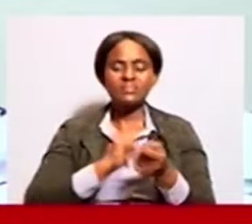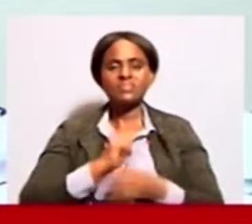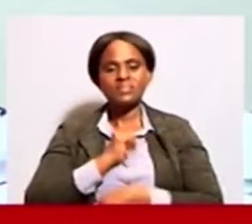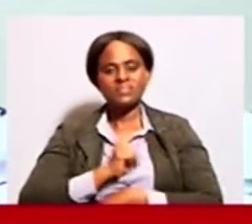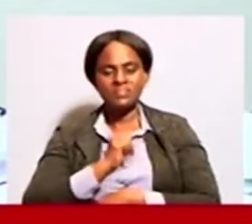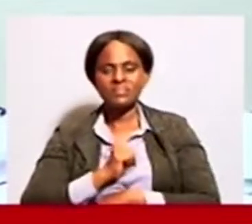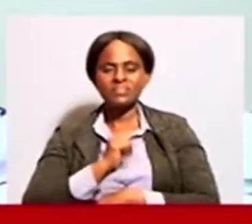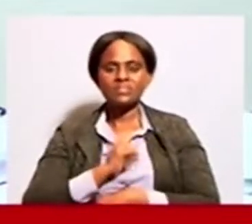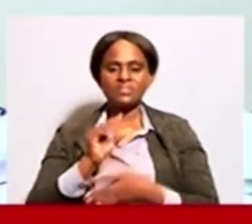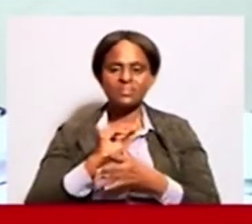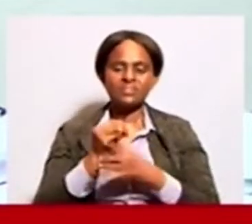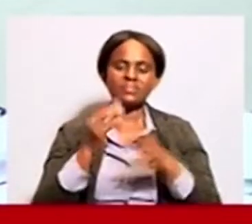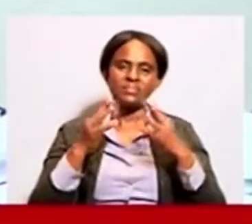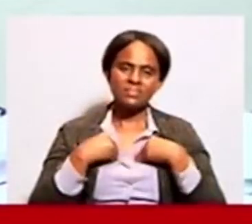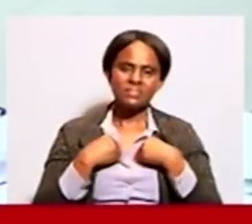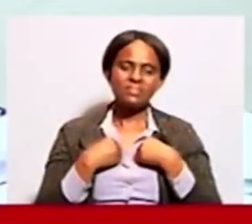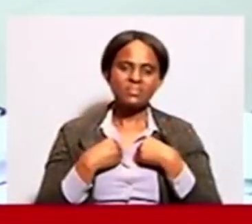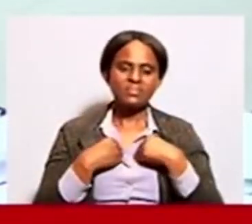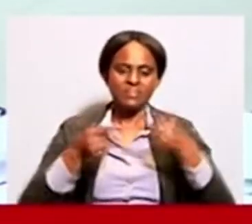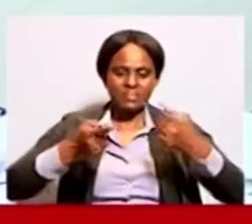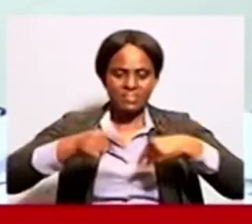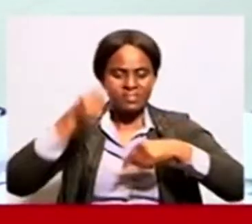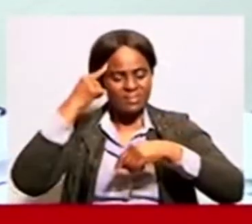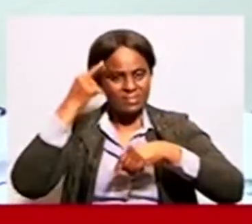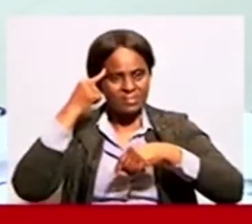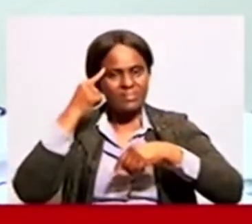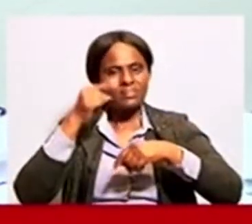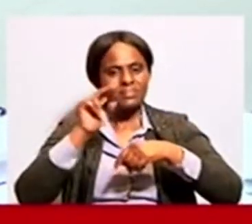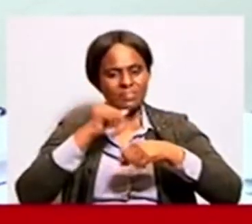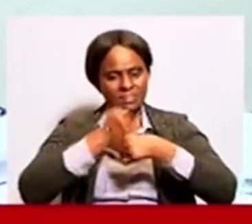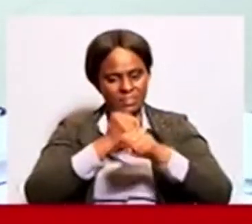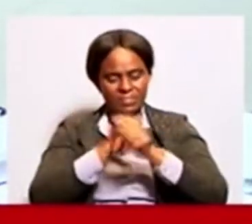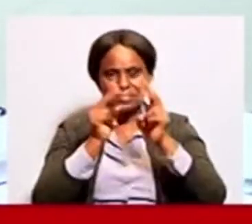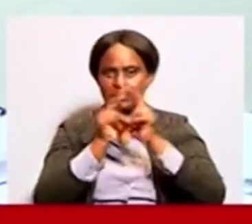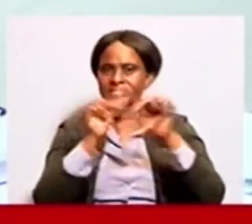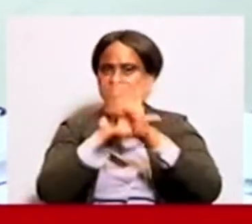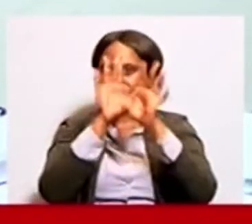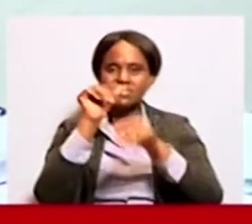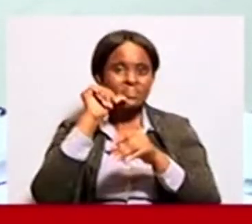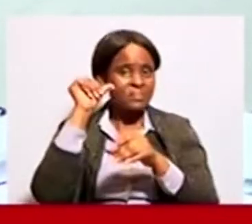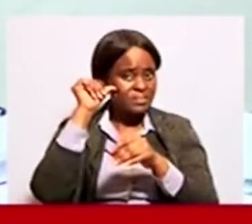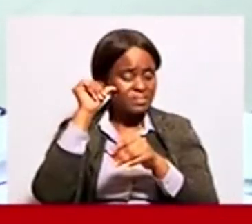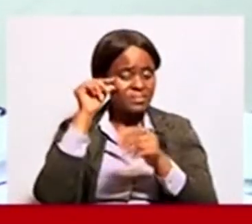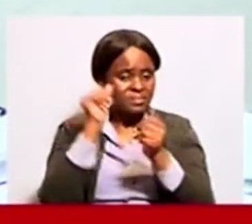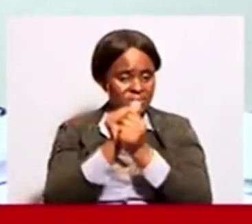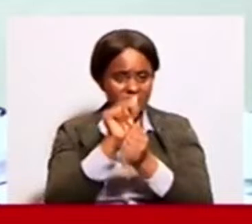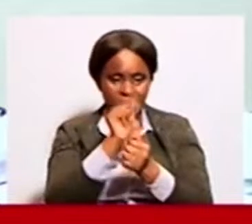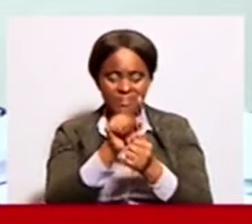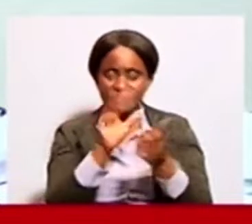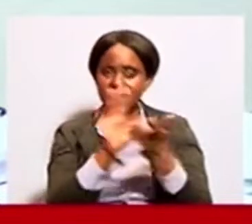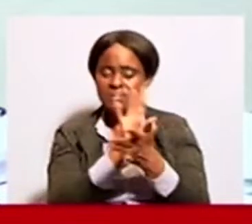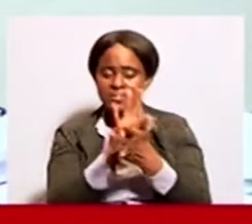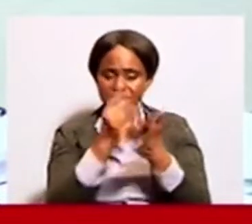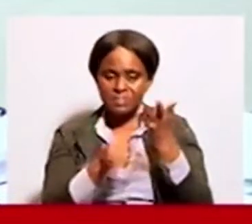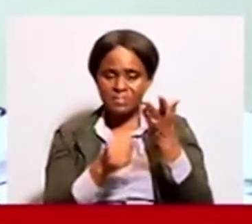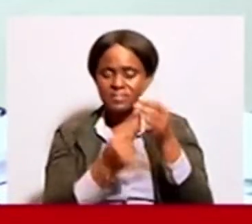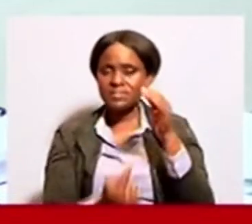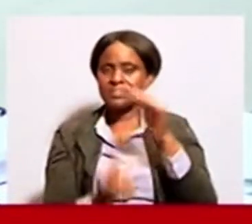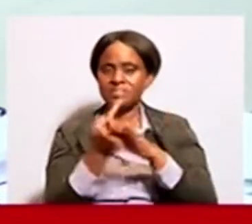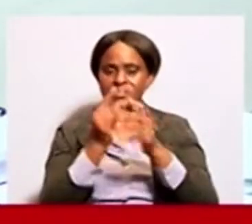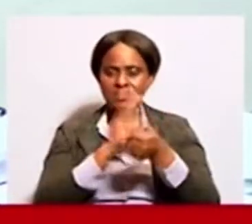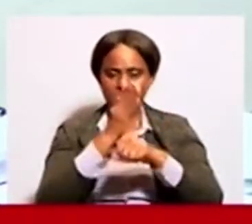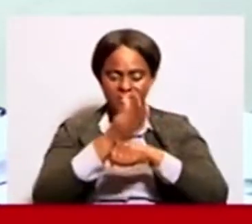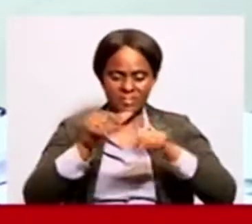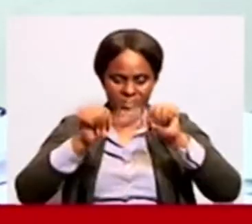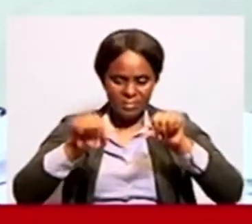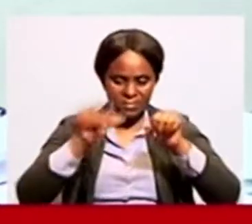accept. Local government, we made it very clear yesterday that in terms of documents that will resurface after the audit,